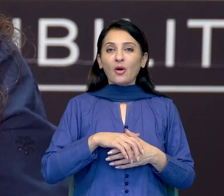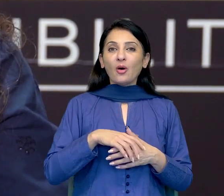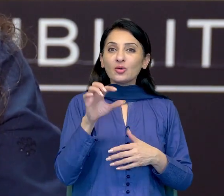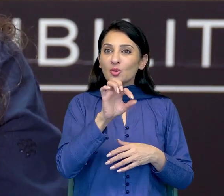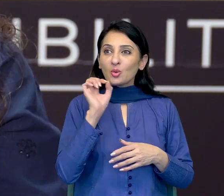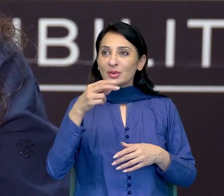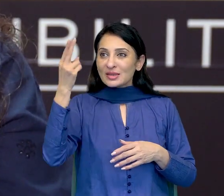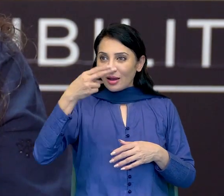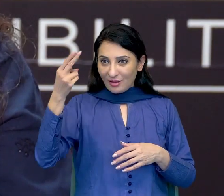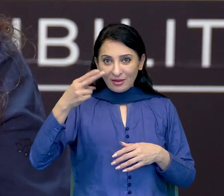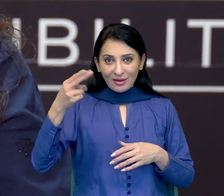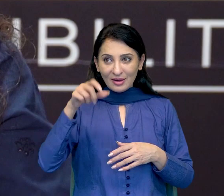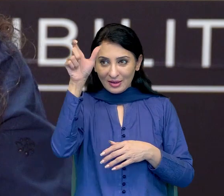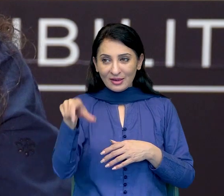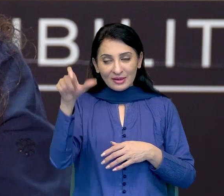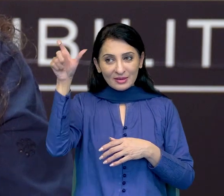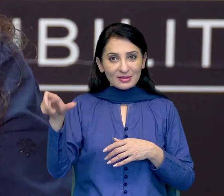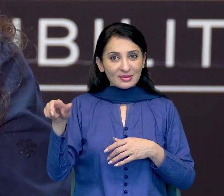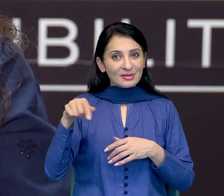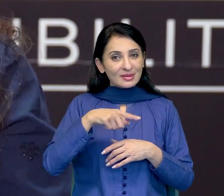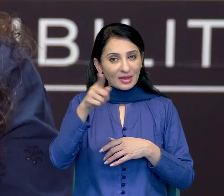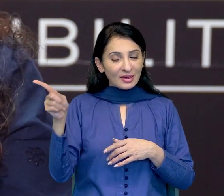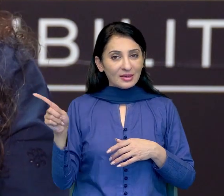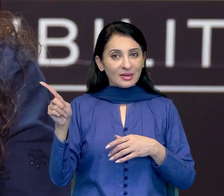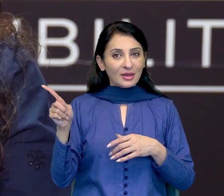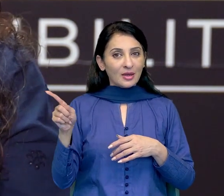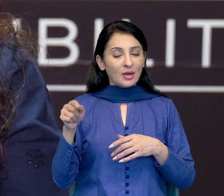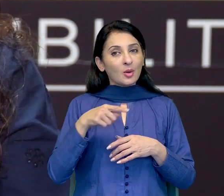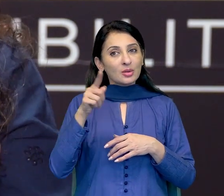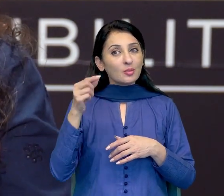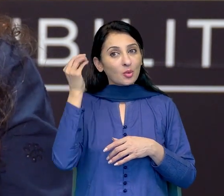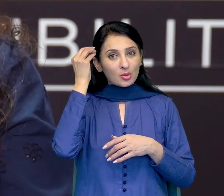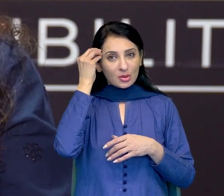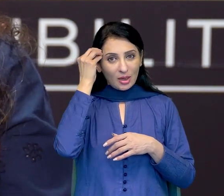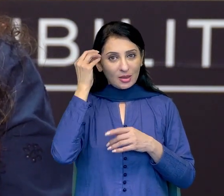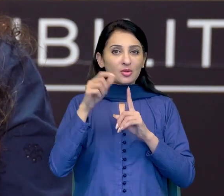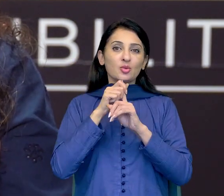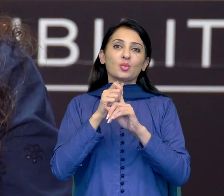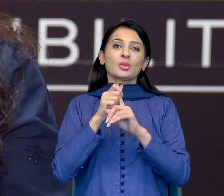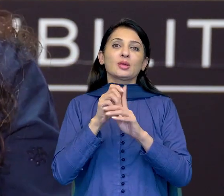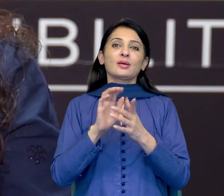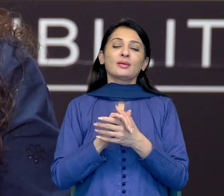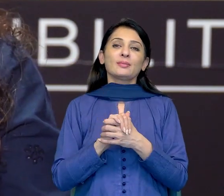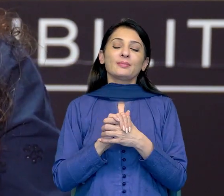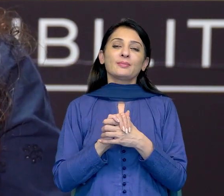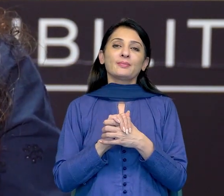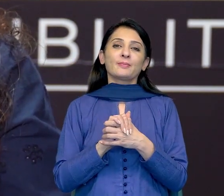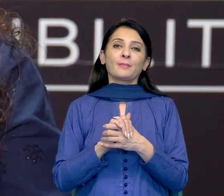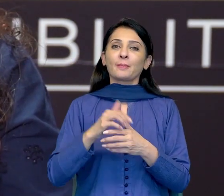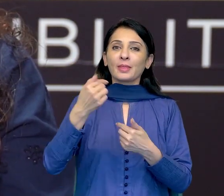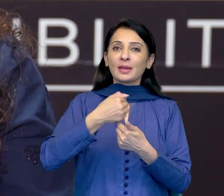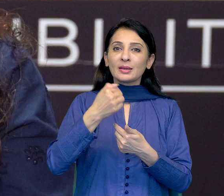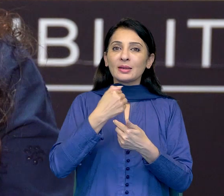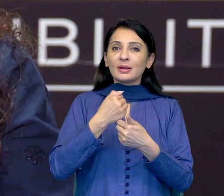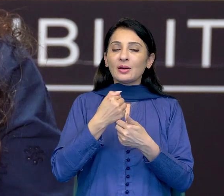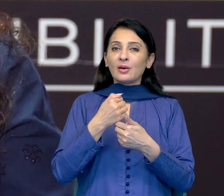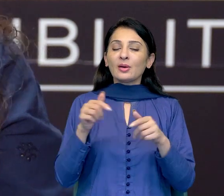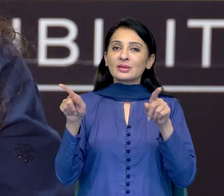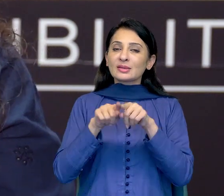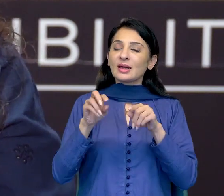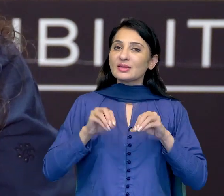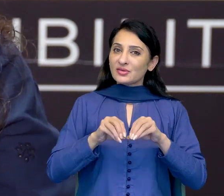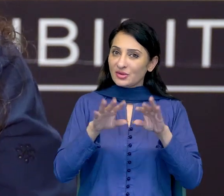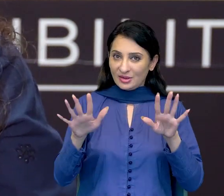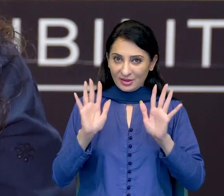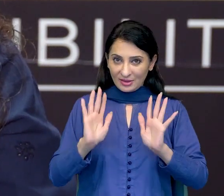their concerns, and their behavior. And for artists, this is